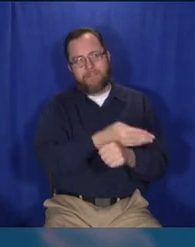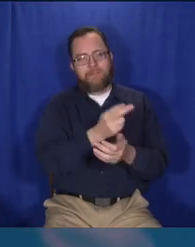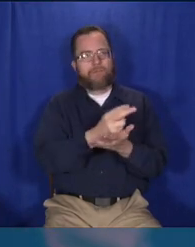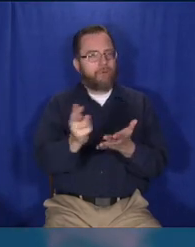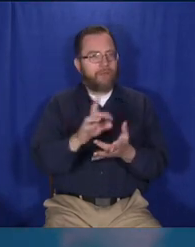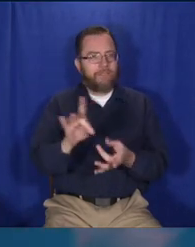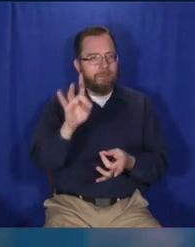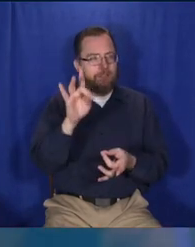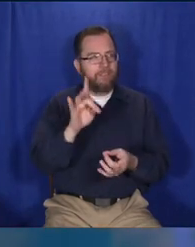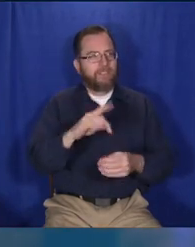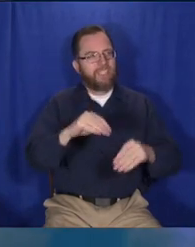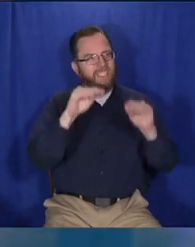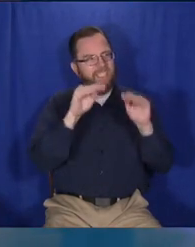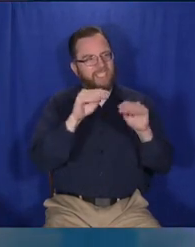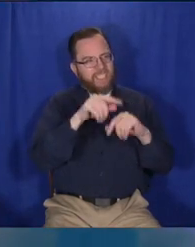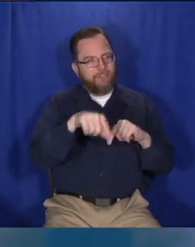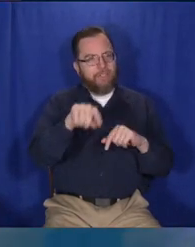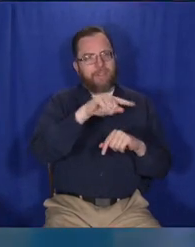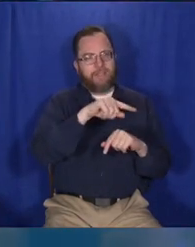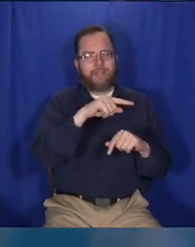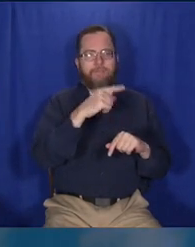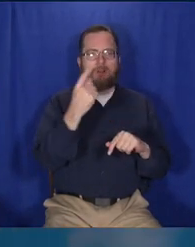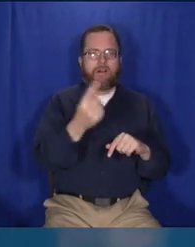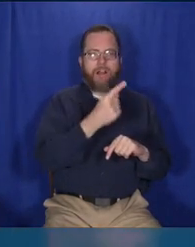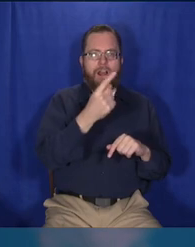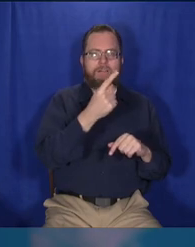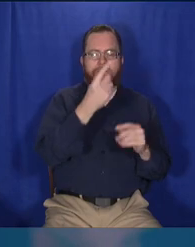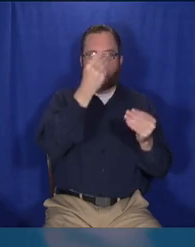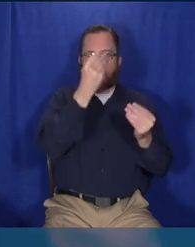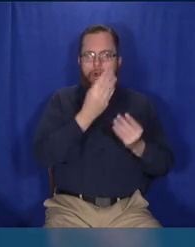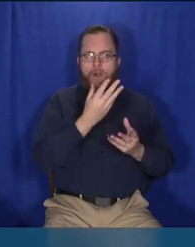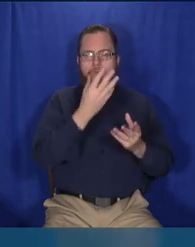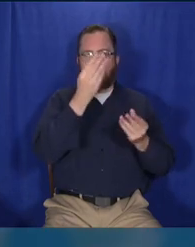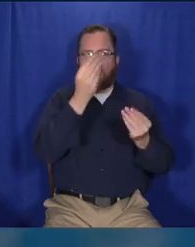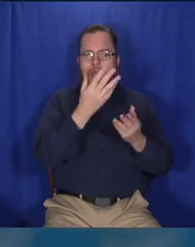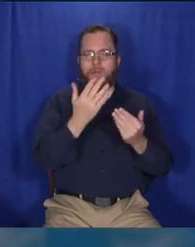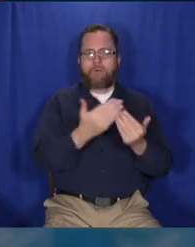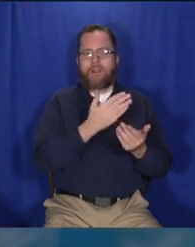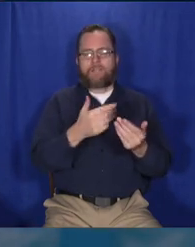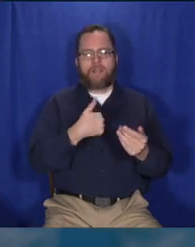Spirit, teaching them to observe all that I have commanded you. And